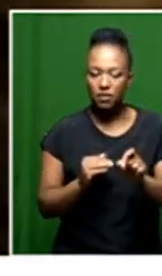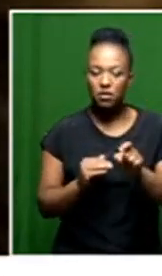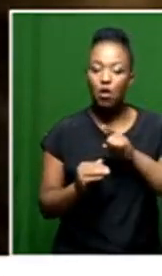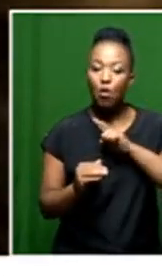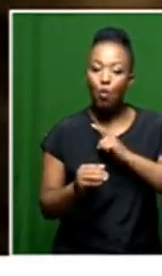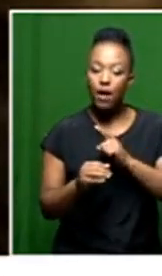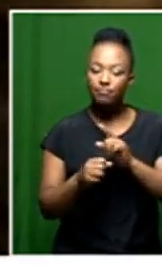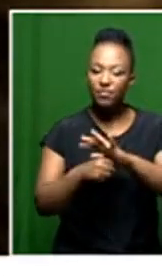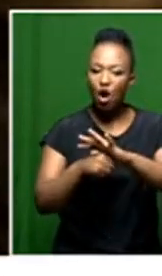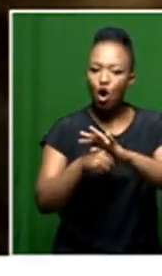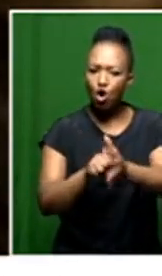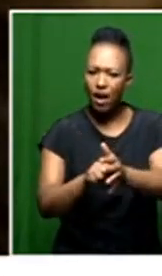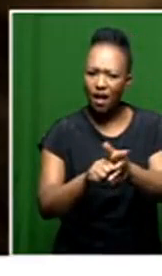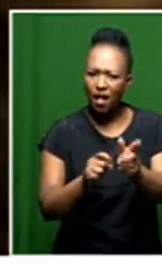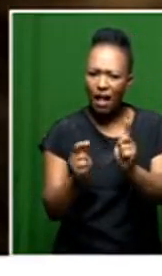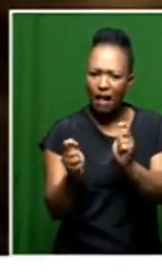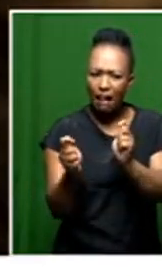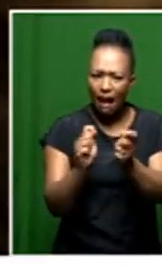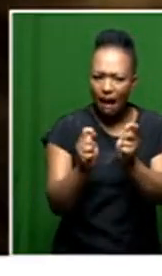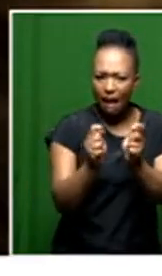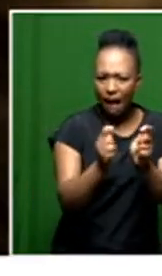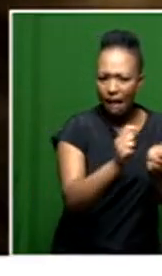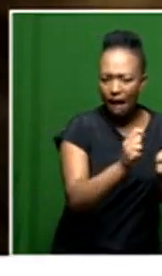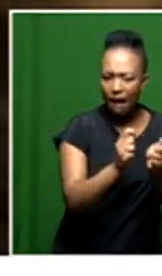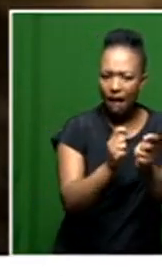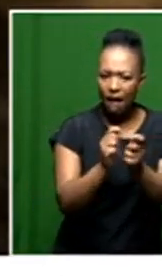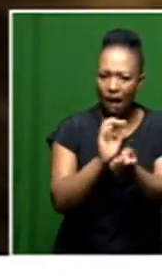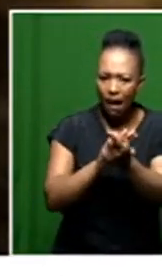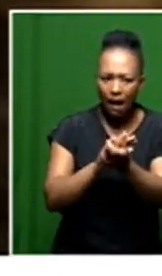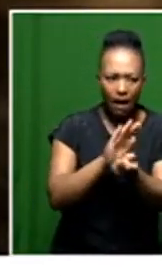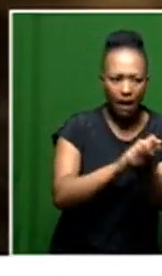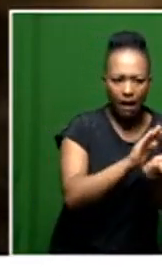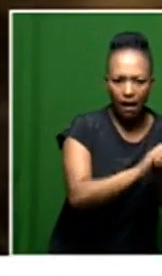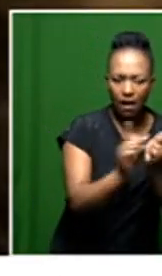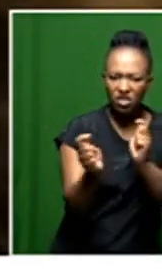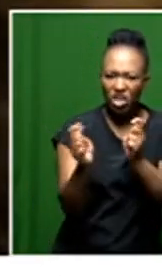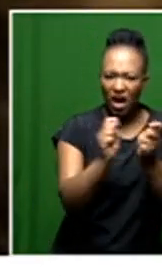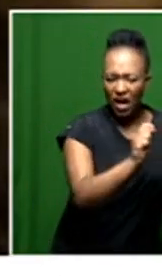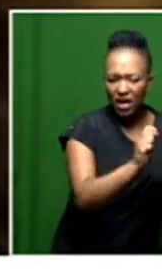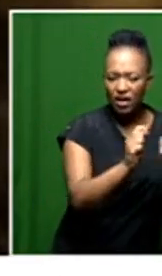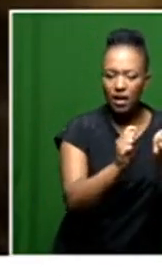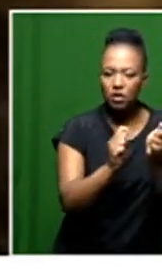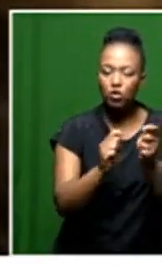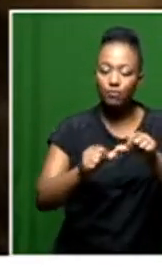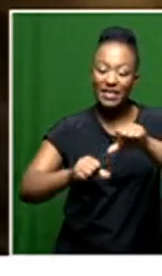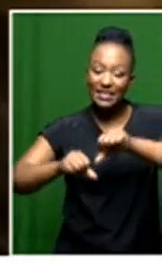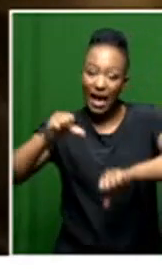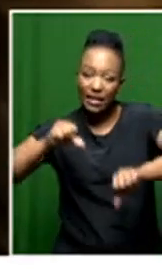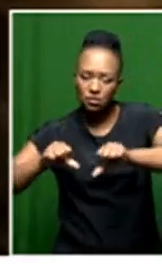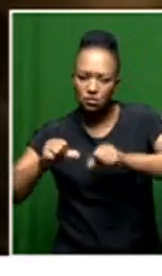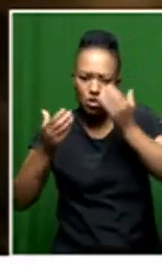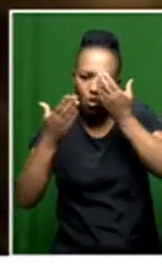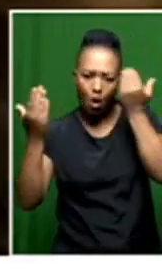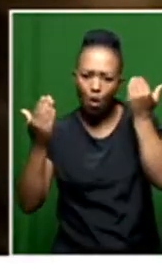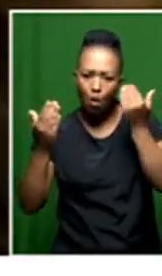virus, an invisible enemy. No scientist can ever predict what this virus mutation will look like in the next phase of